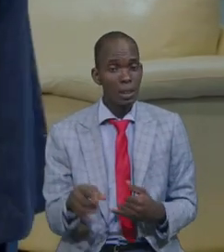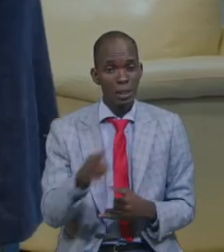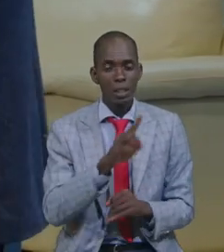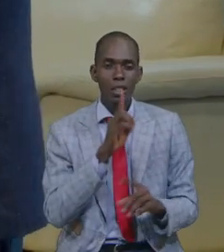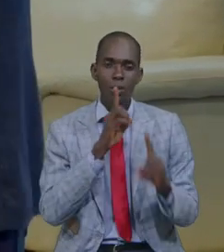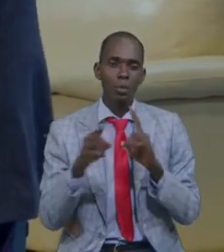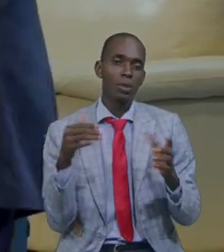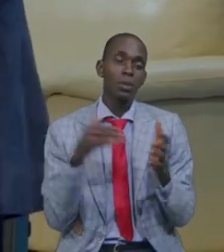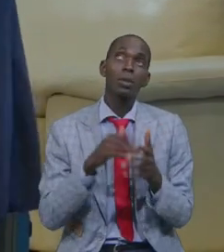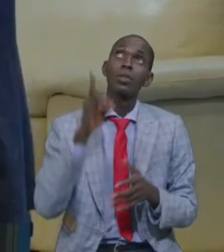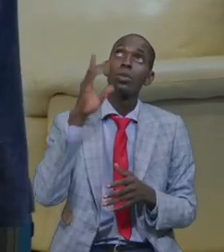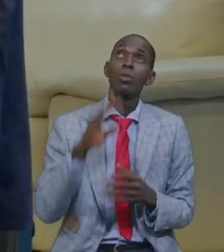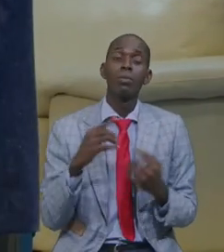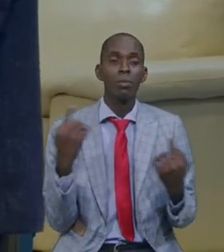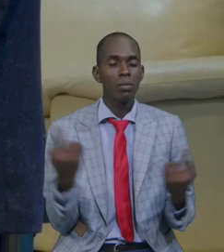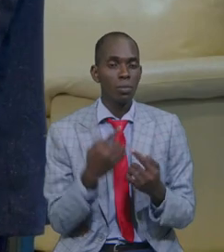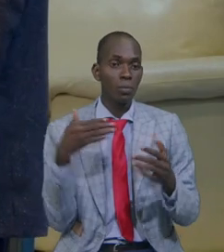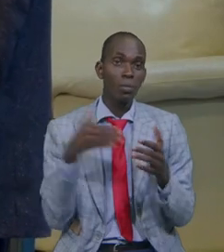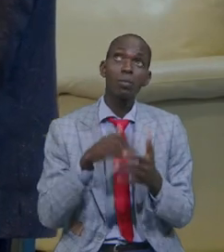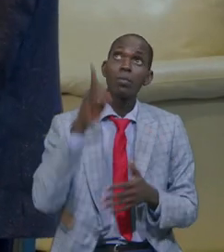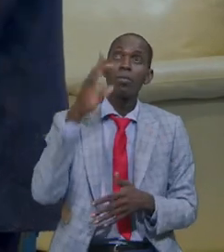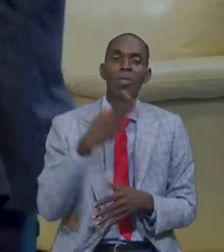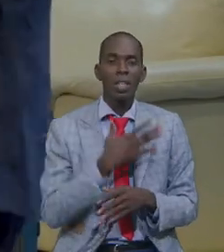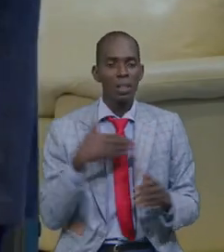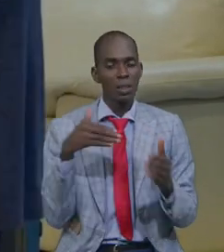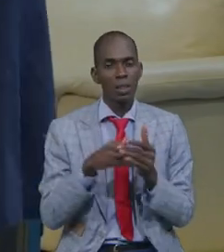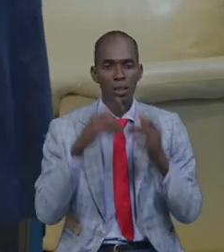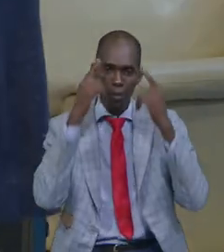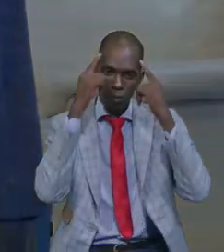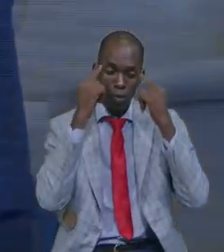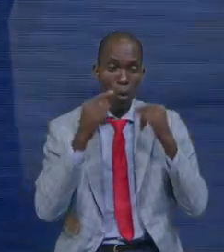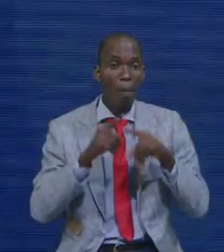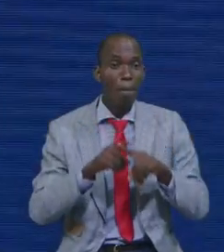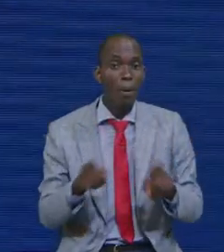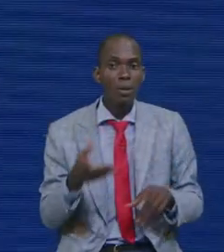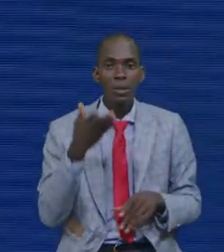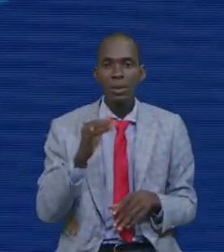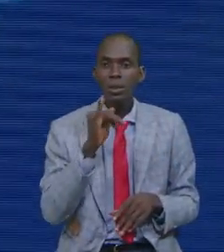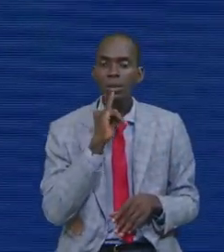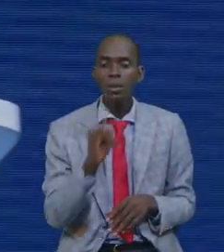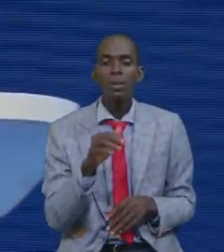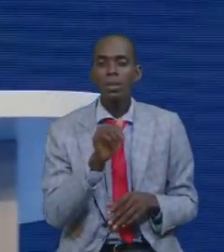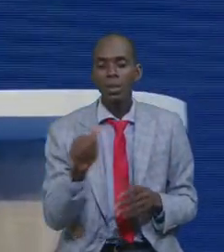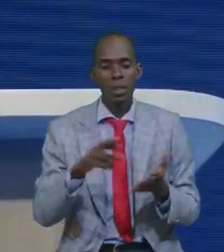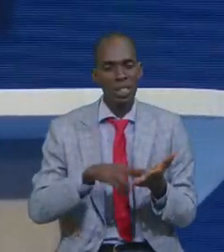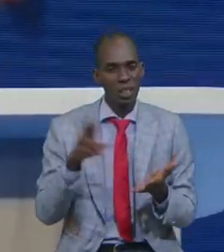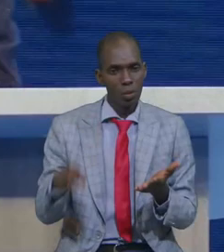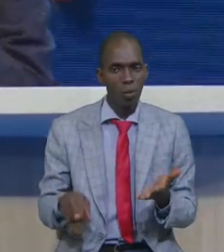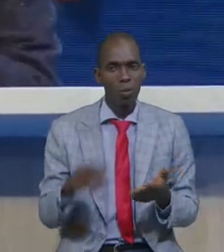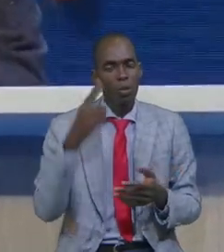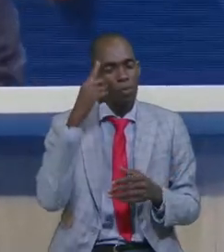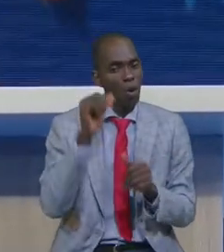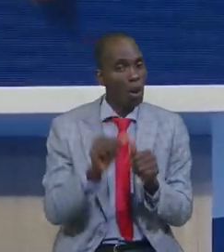sinned against God and against Moses. But there is consequence for everything